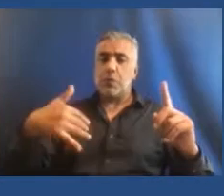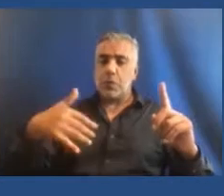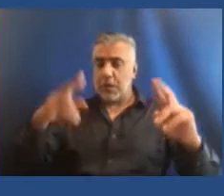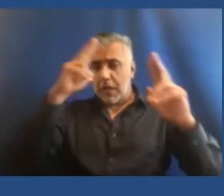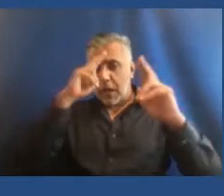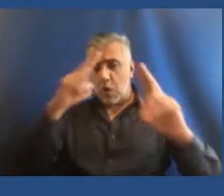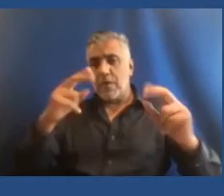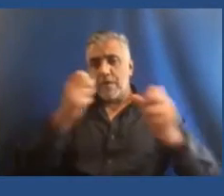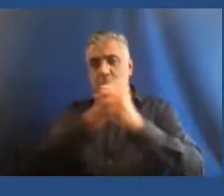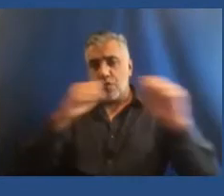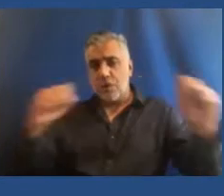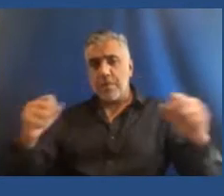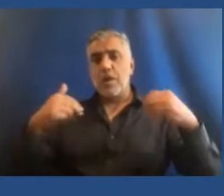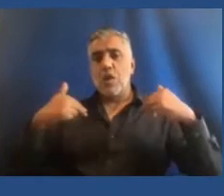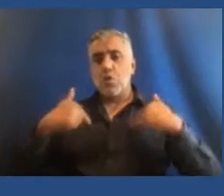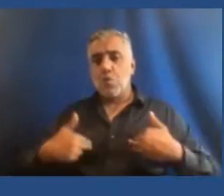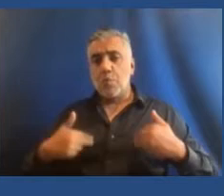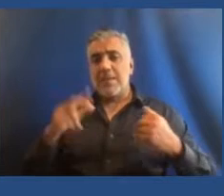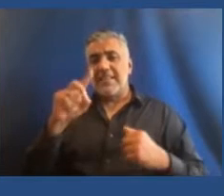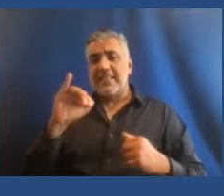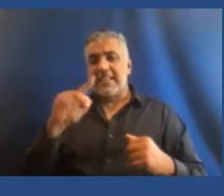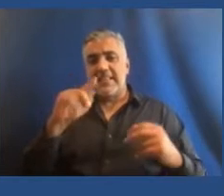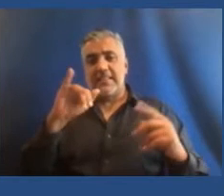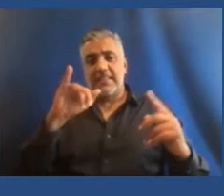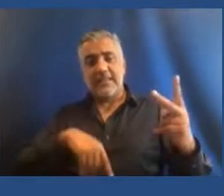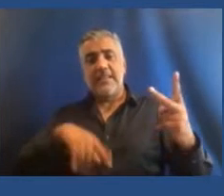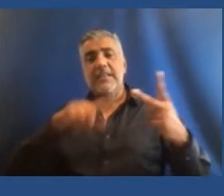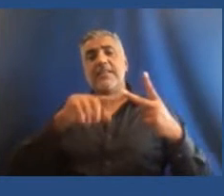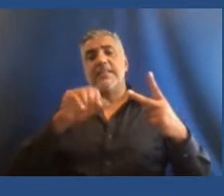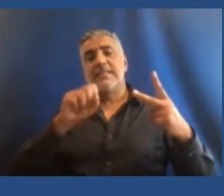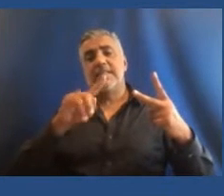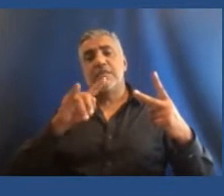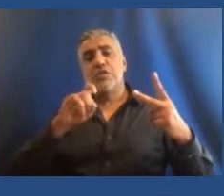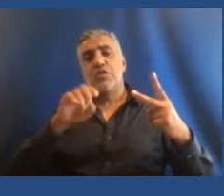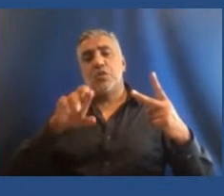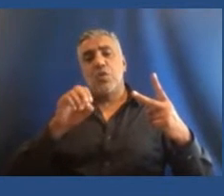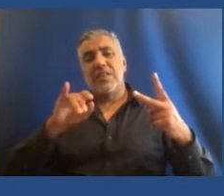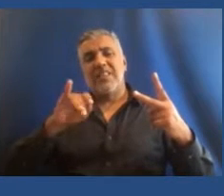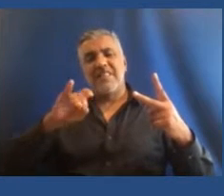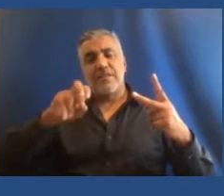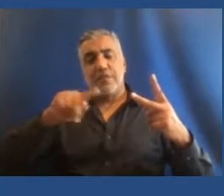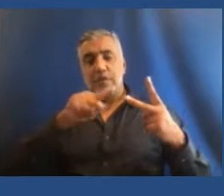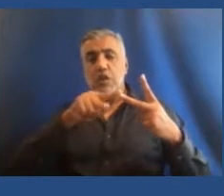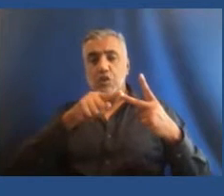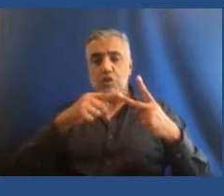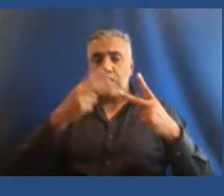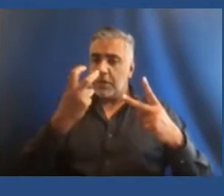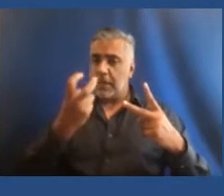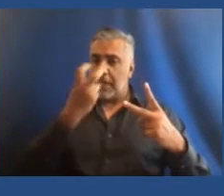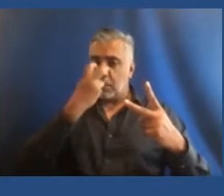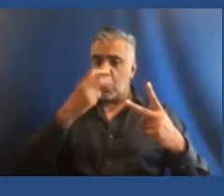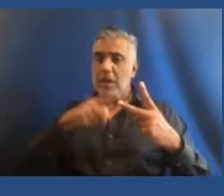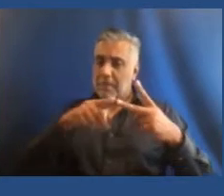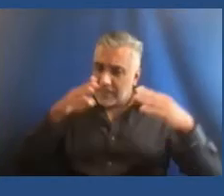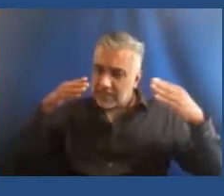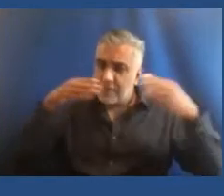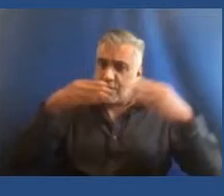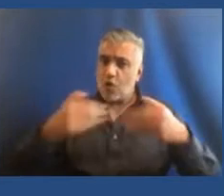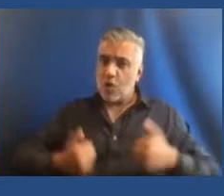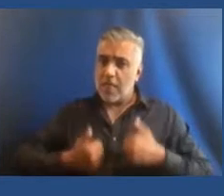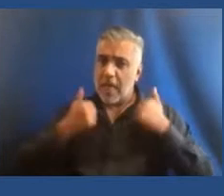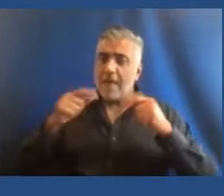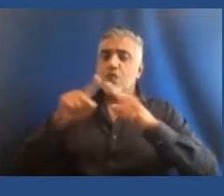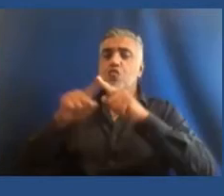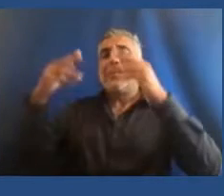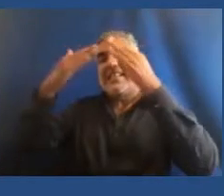Cardinal Wyszynski, the primate of Poland, who was arrested and imprisoned, was always a courageous pastor according to the heart of Christ